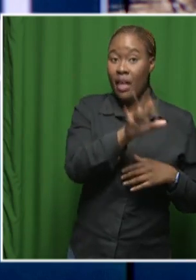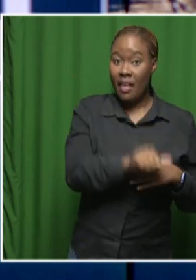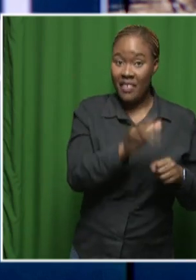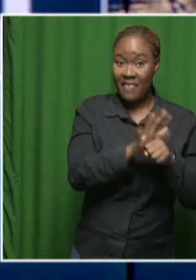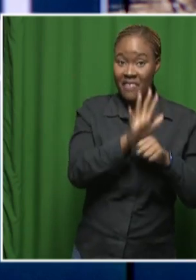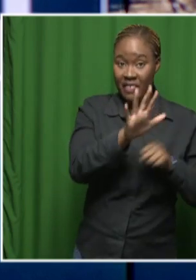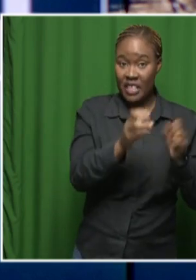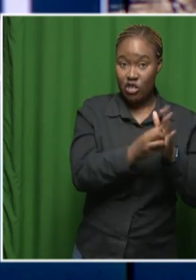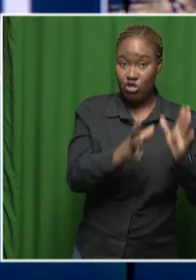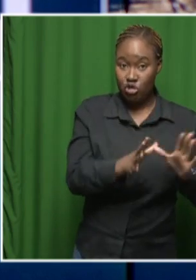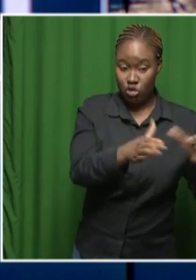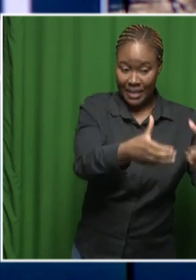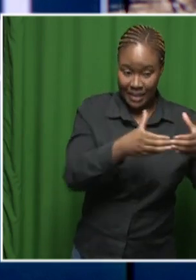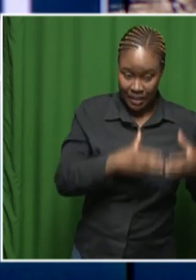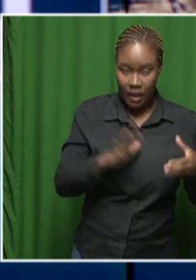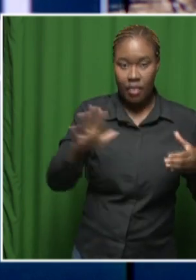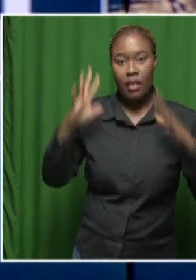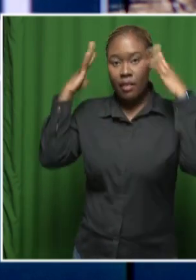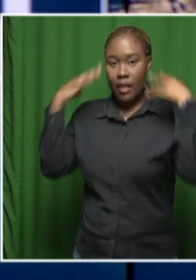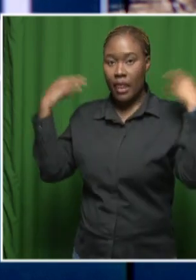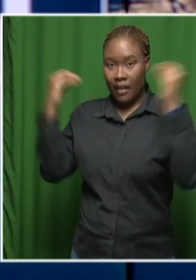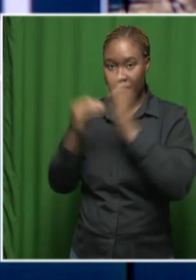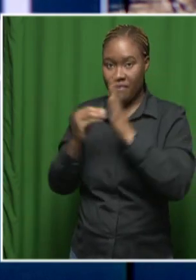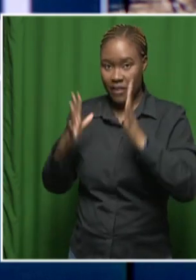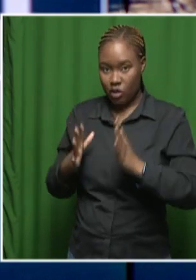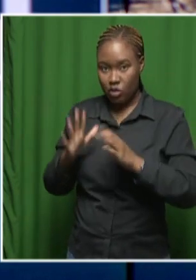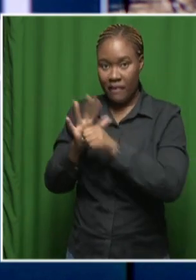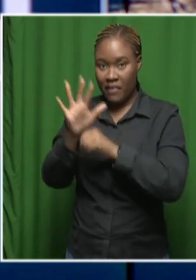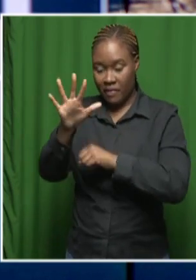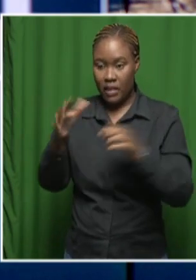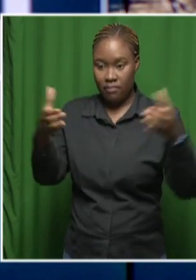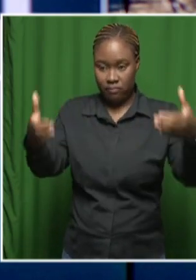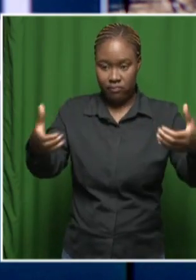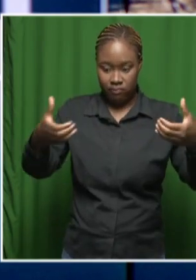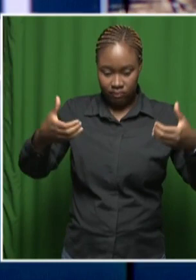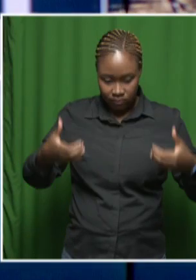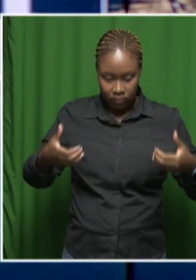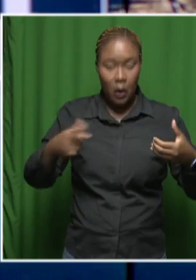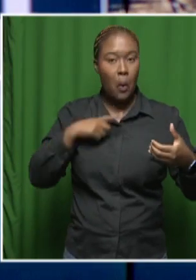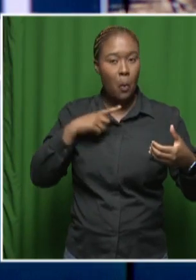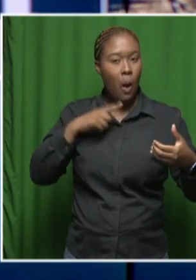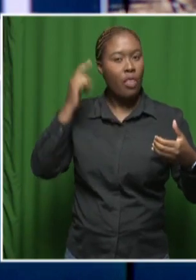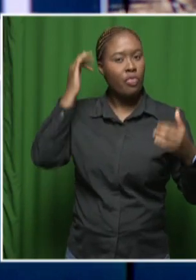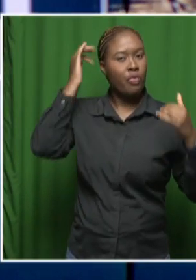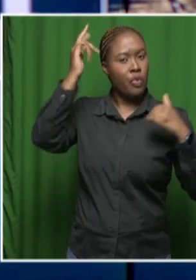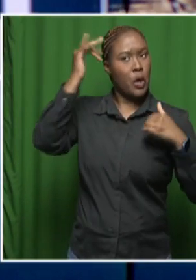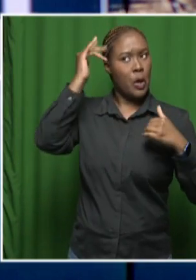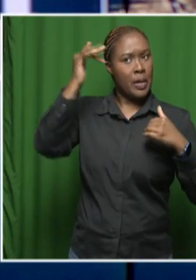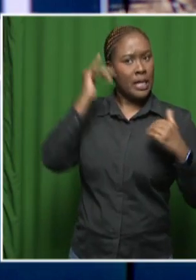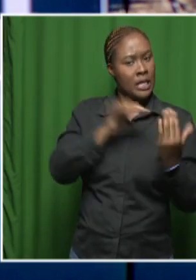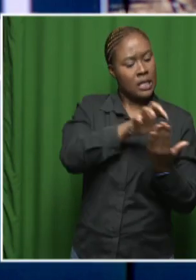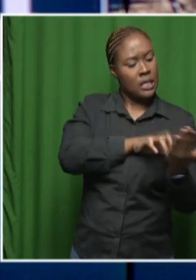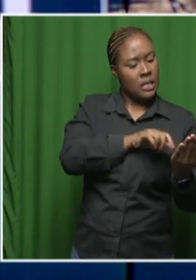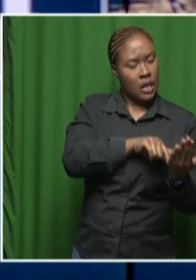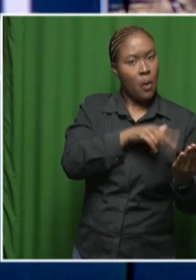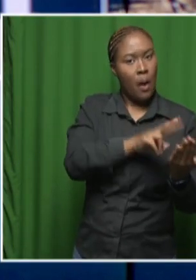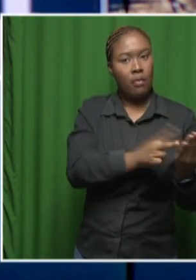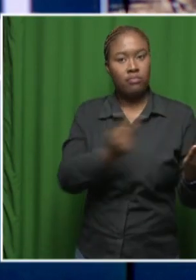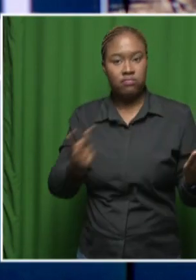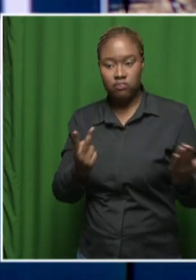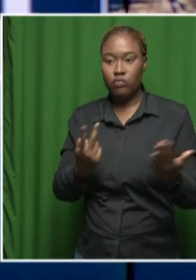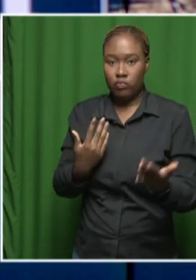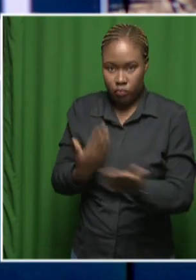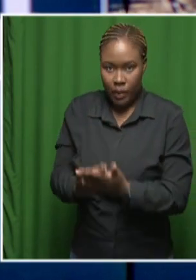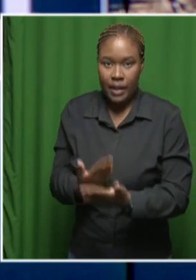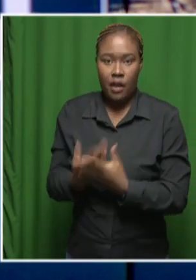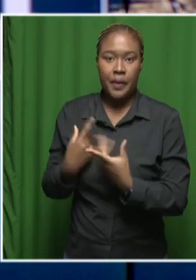the Netherlands. The goal is to transform their hypotheses into theories and ultimately action. Now, to share more on this, we're joined on